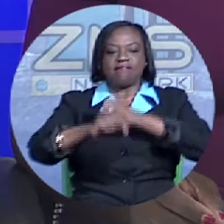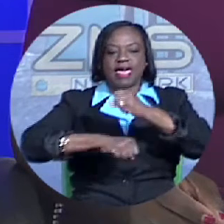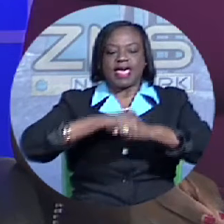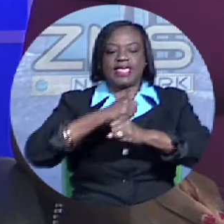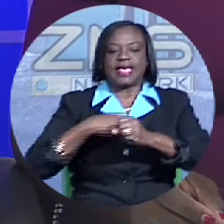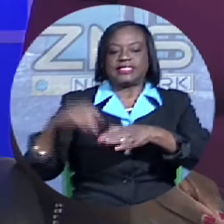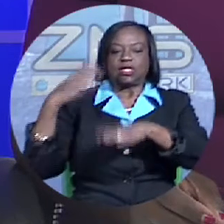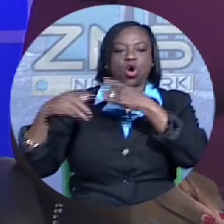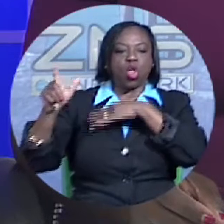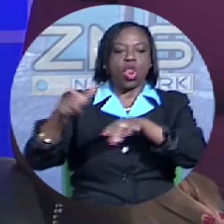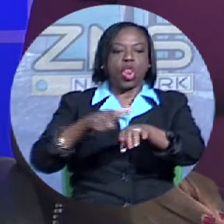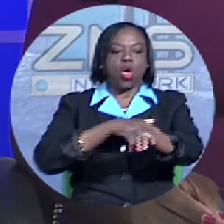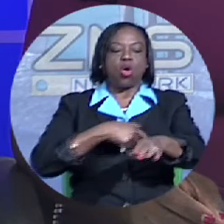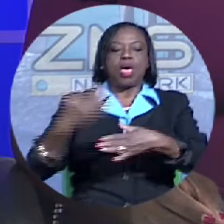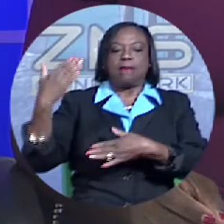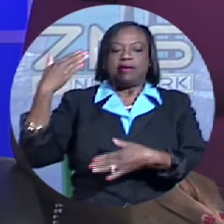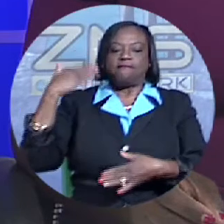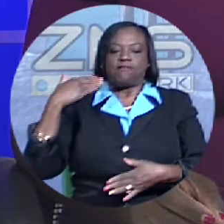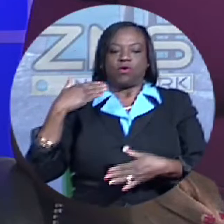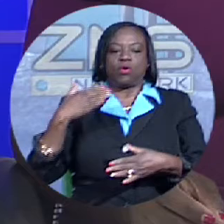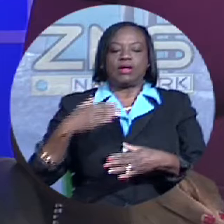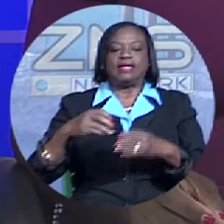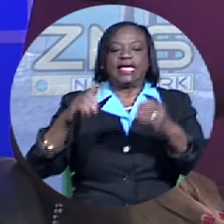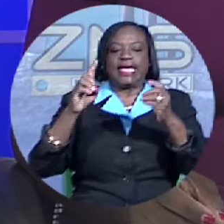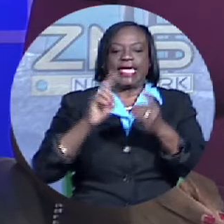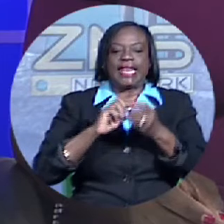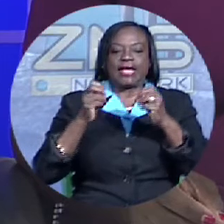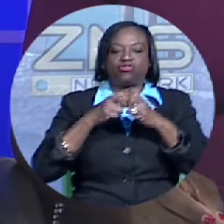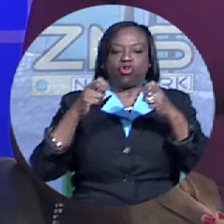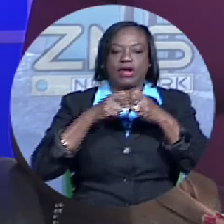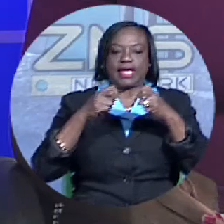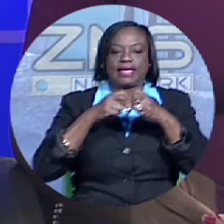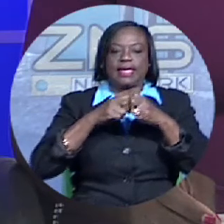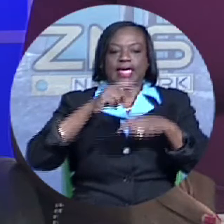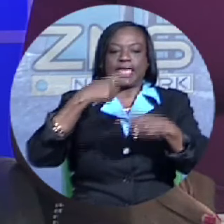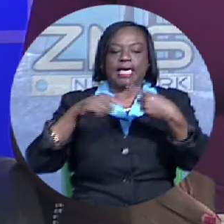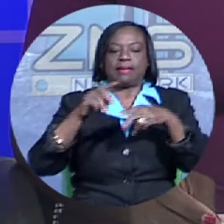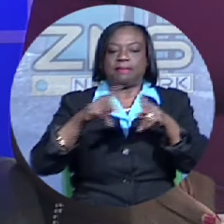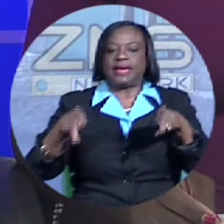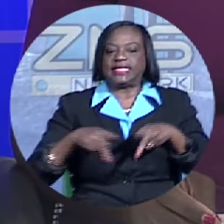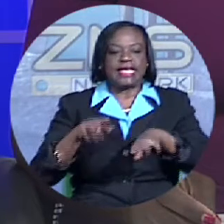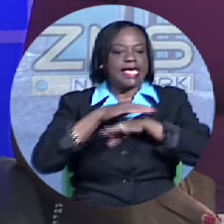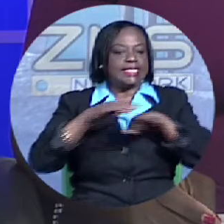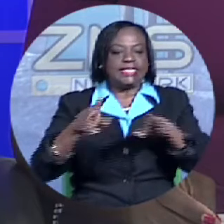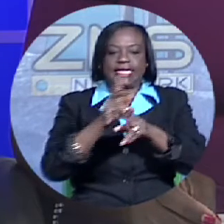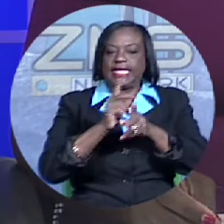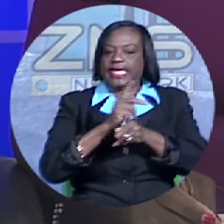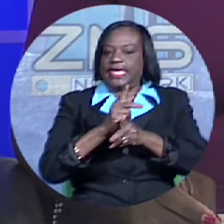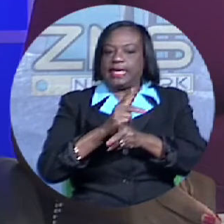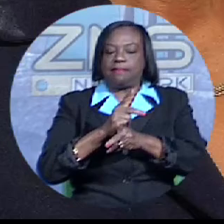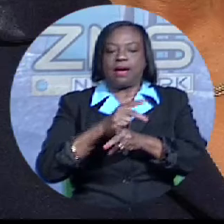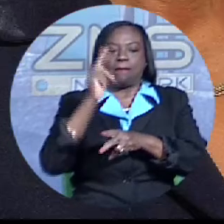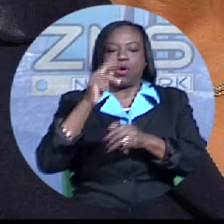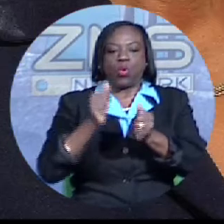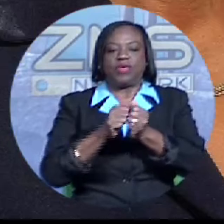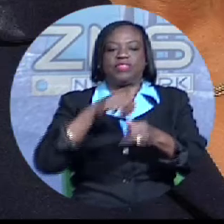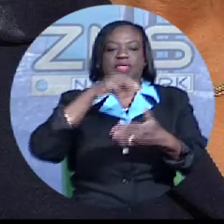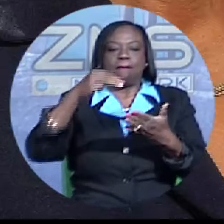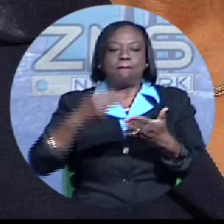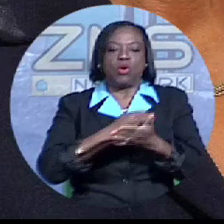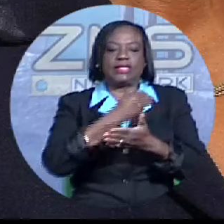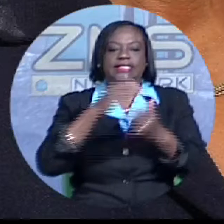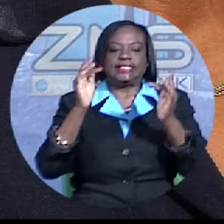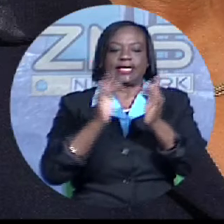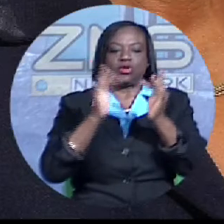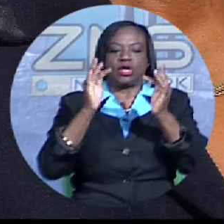before electronic and digital communications became commonplace, did not keep pace with modern technology. Maynard